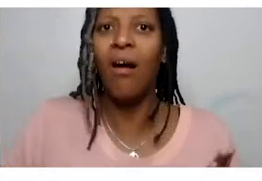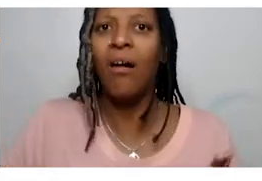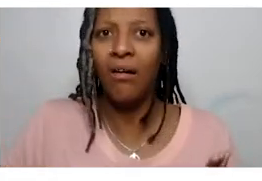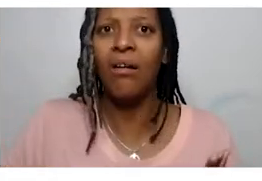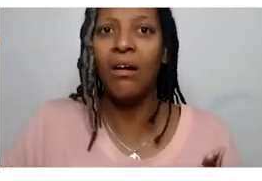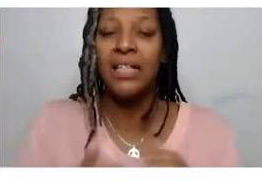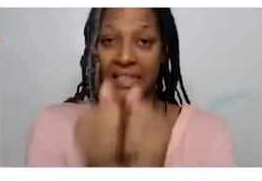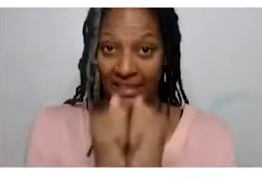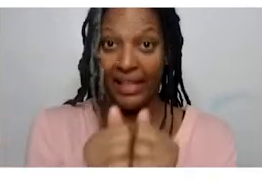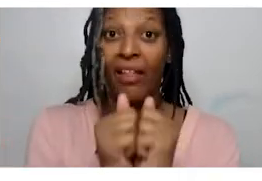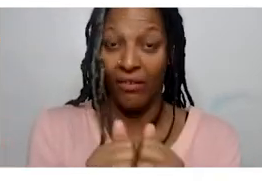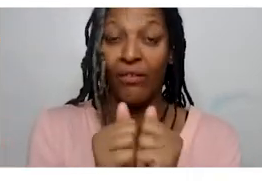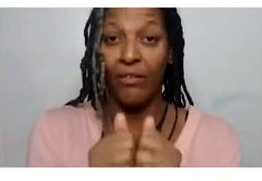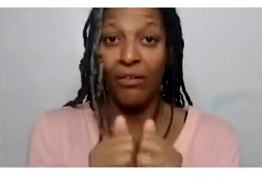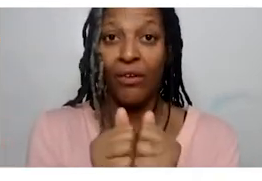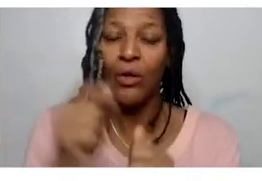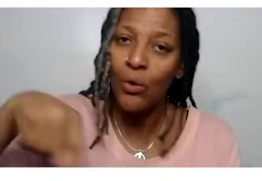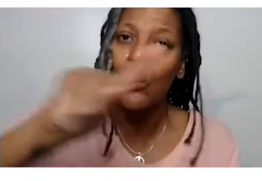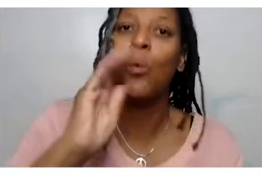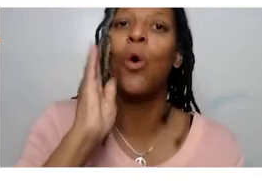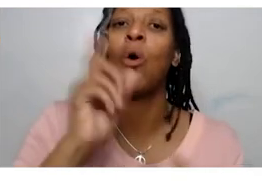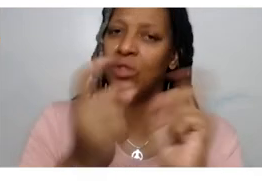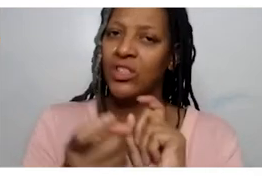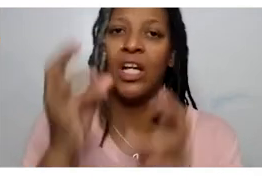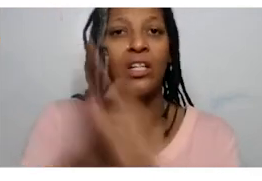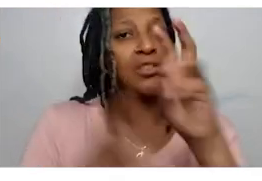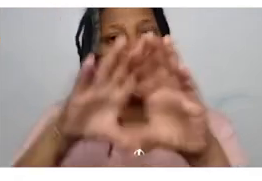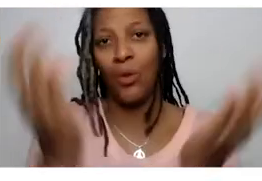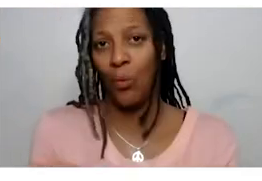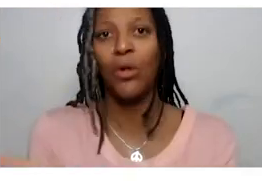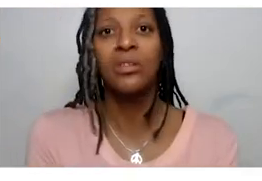together, you all will change the world.